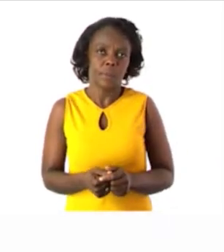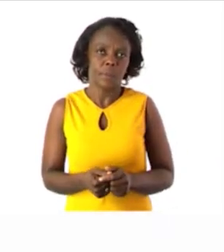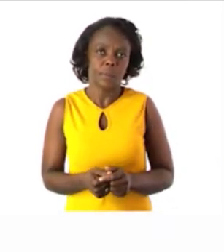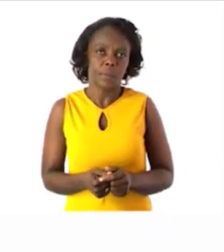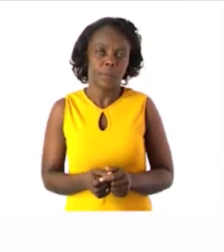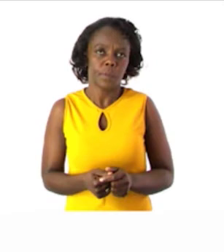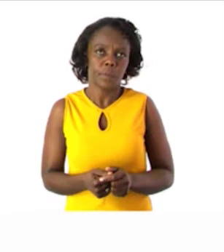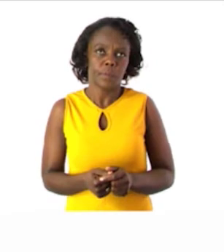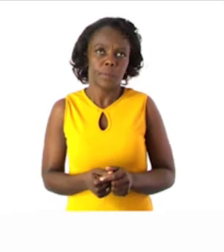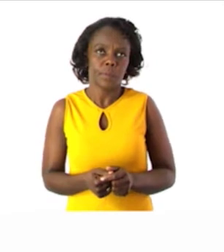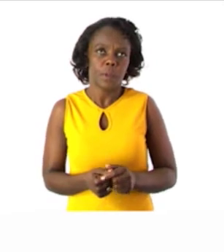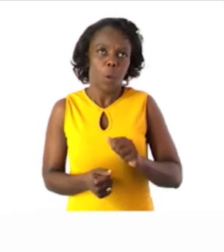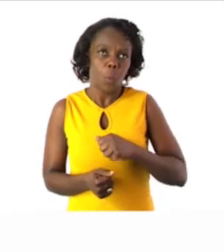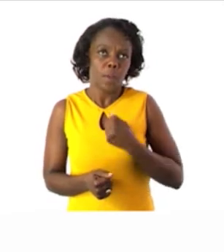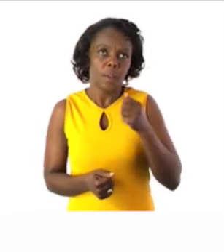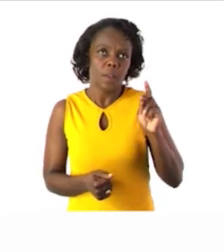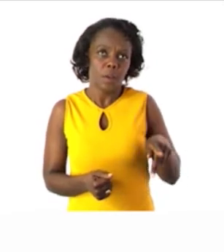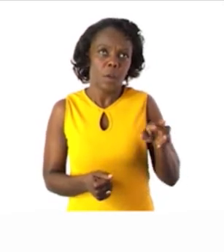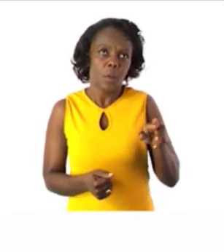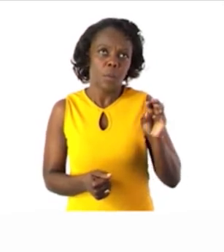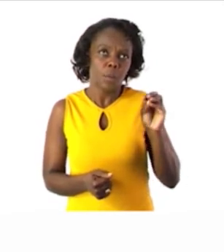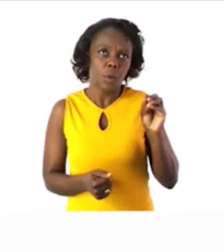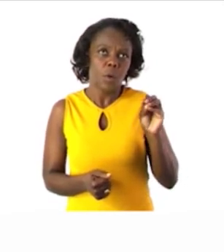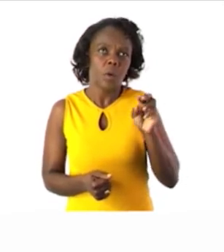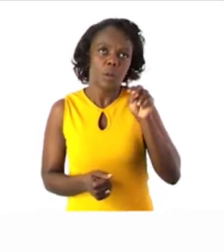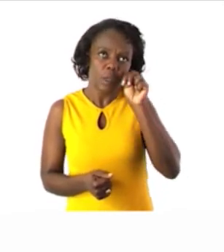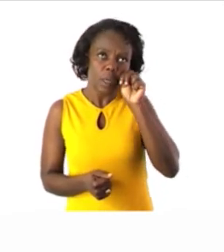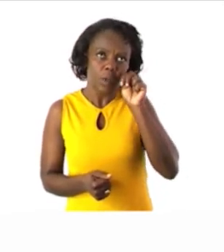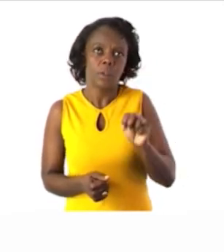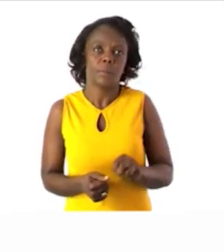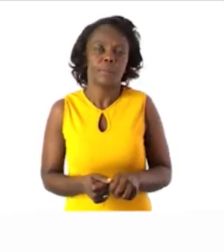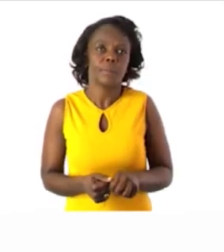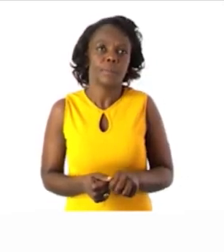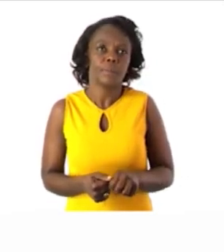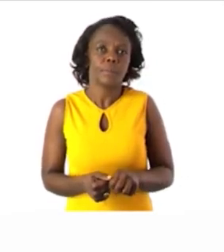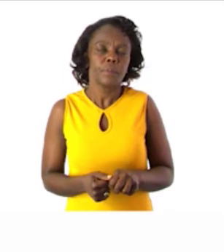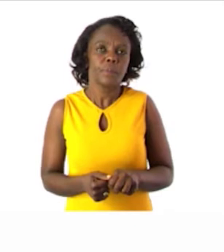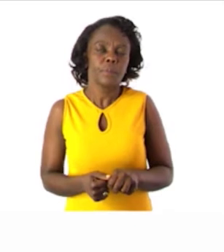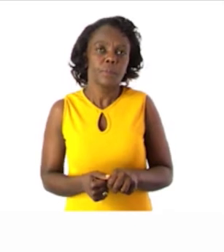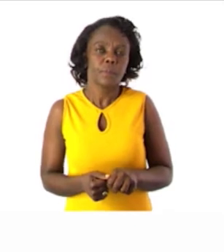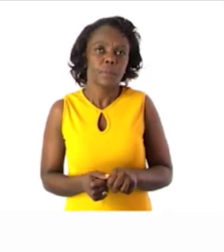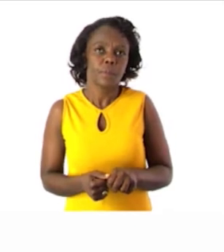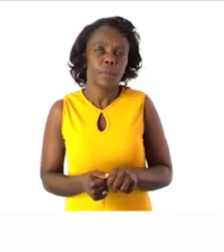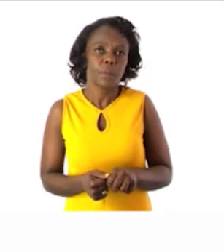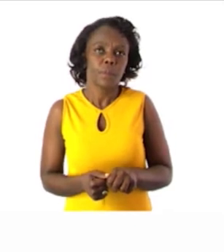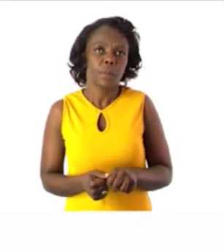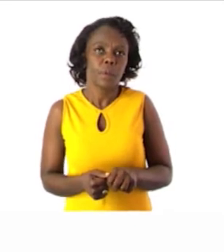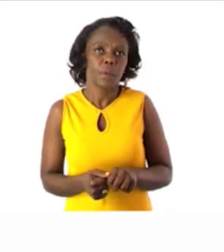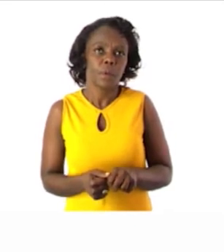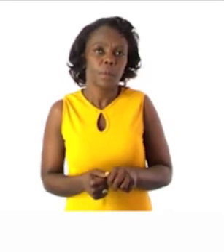We are still on the possessive pronouns. Okay, let's check there. We have got